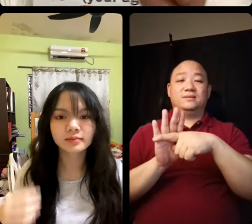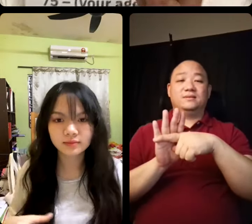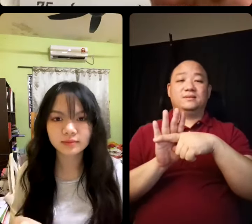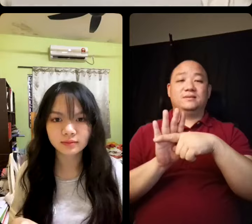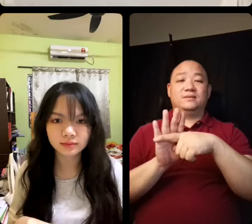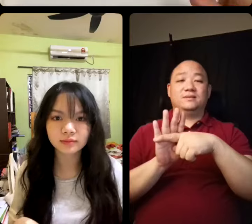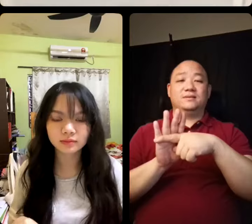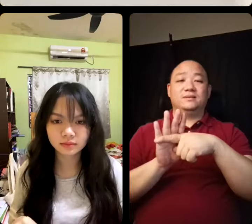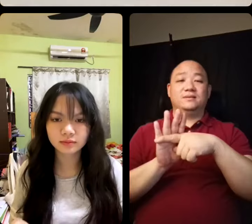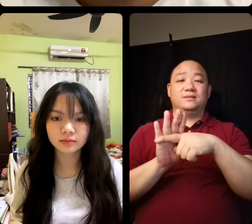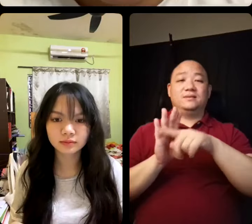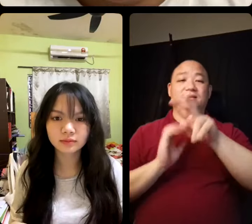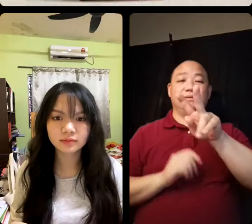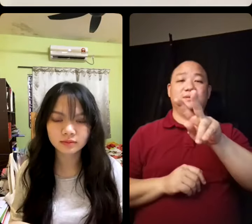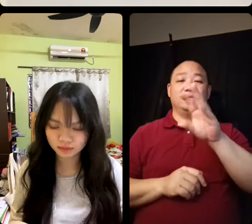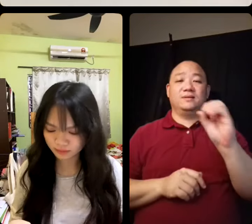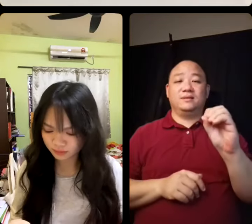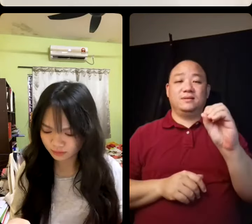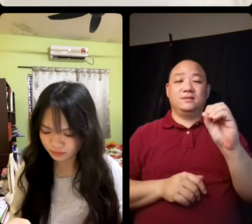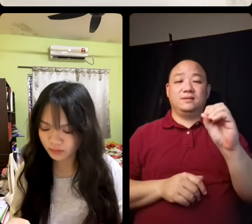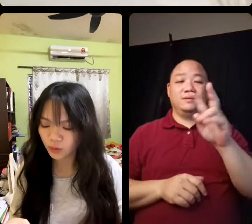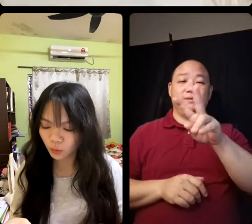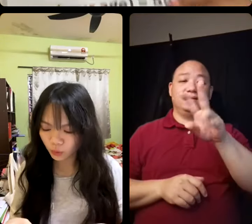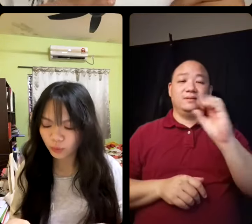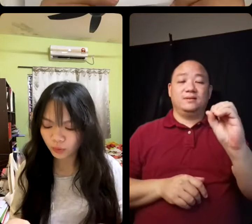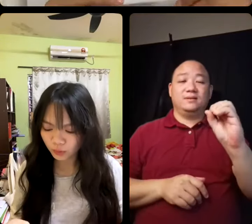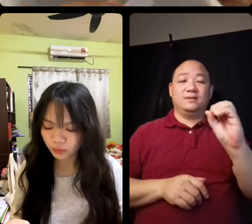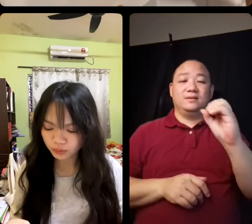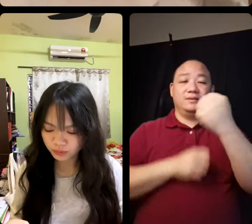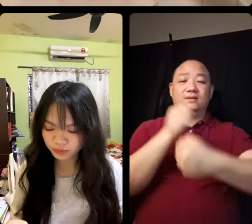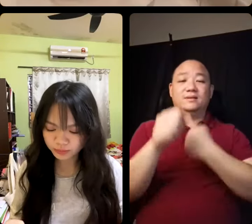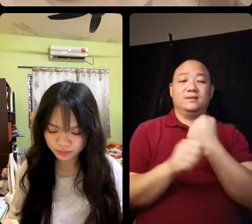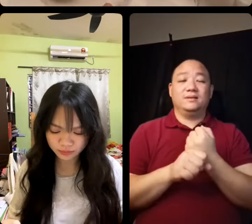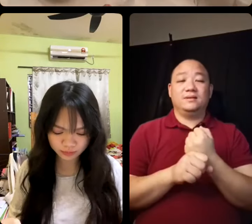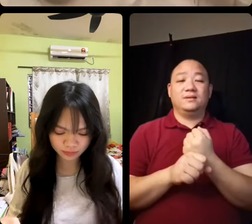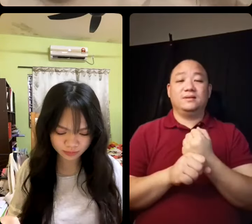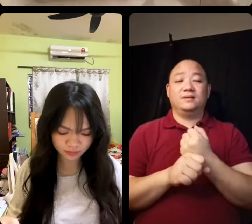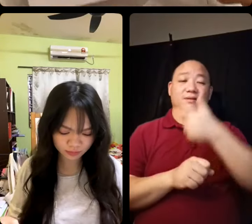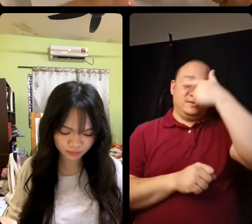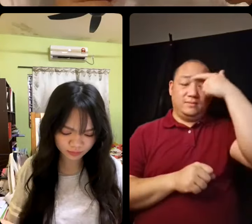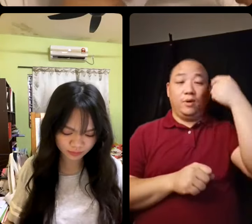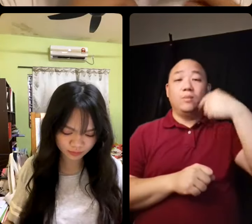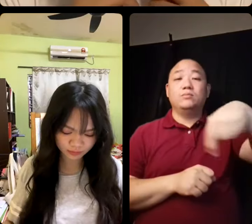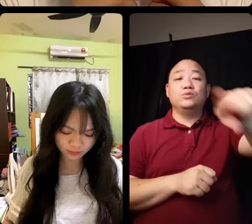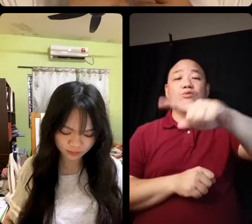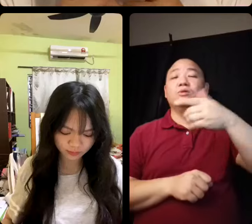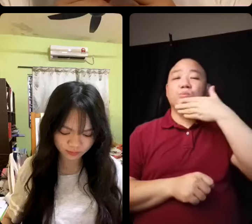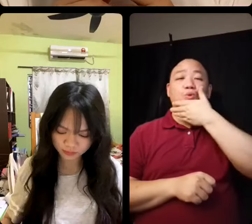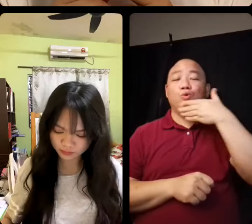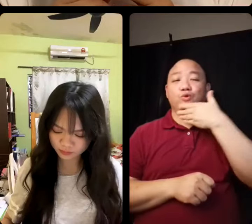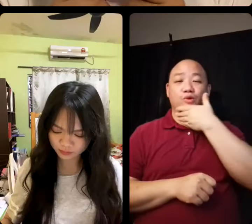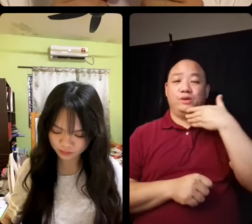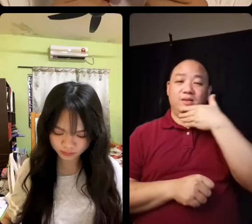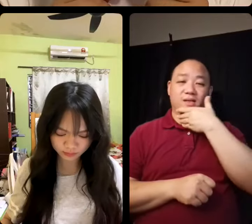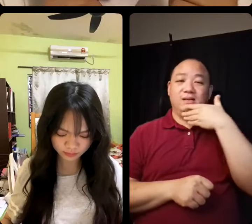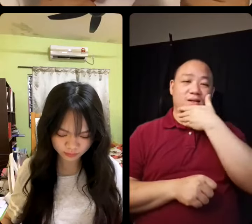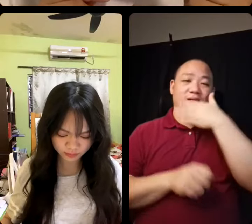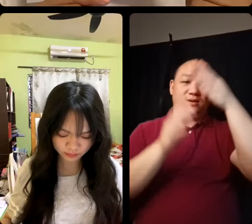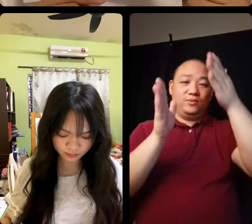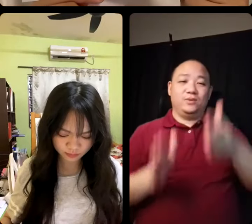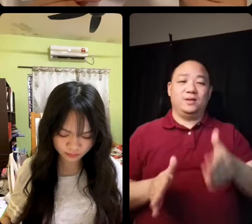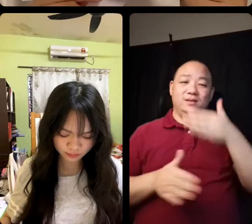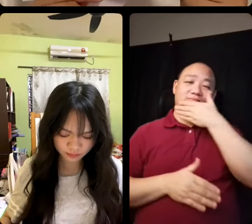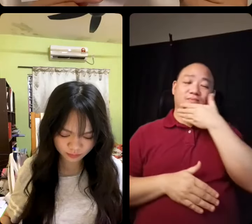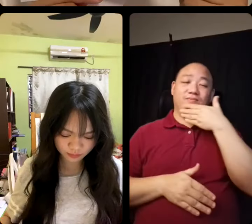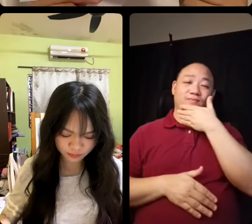our participants and viewers over here. Okay, so I'm minusing 20 over here. So 75 minus 20 is going